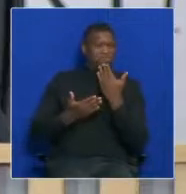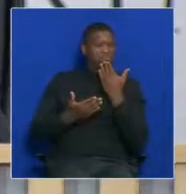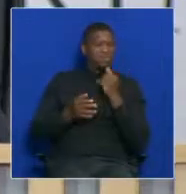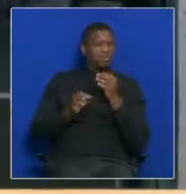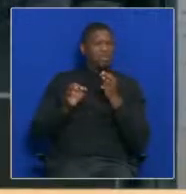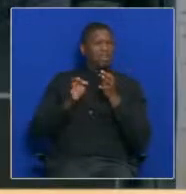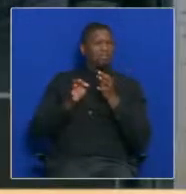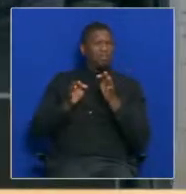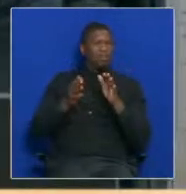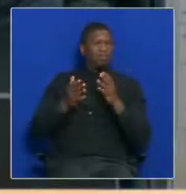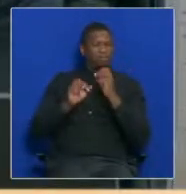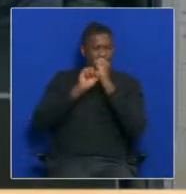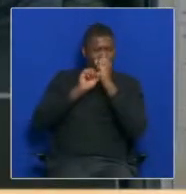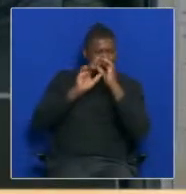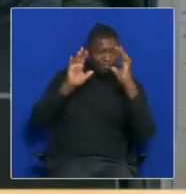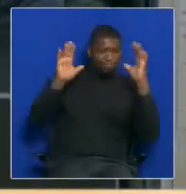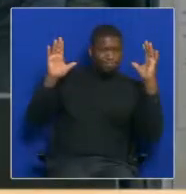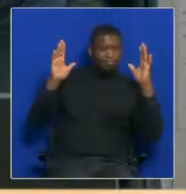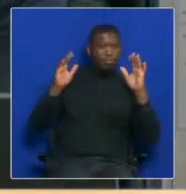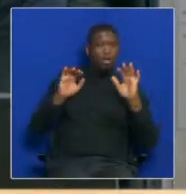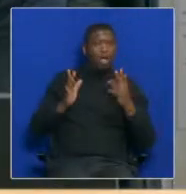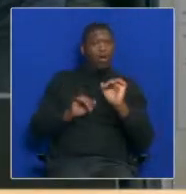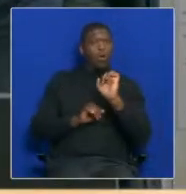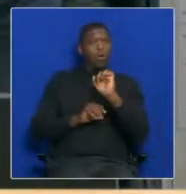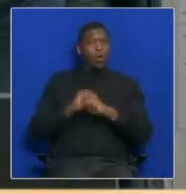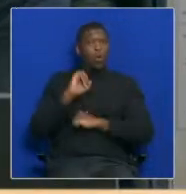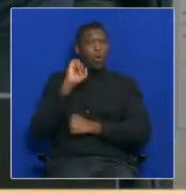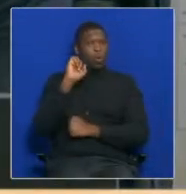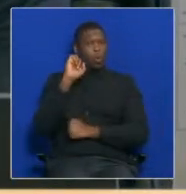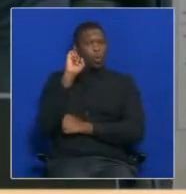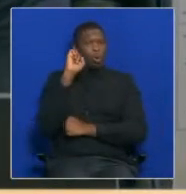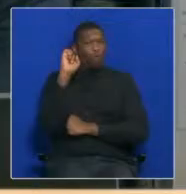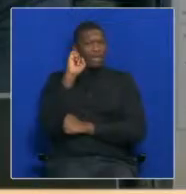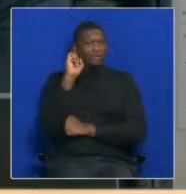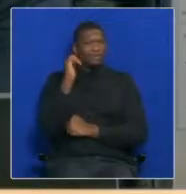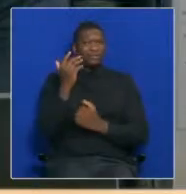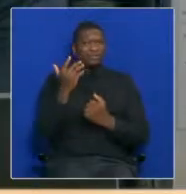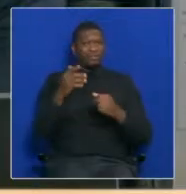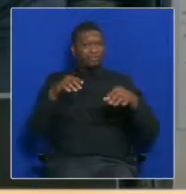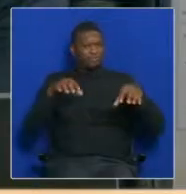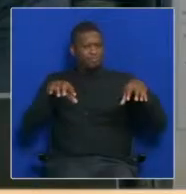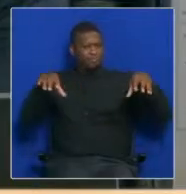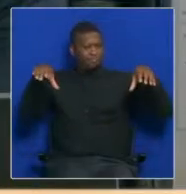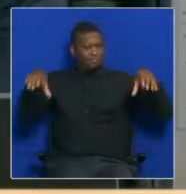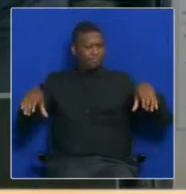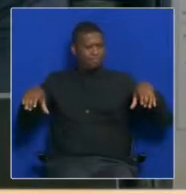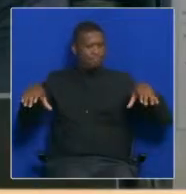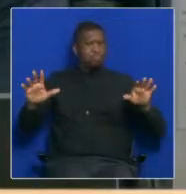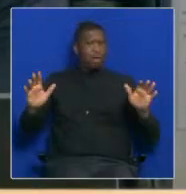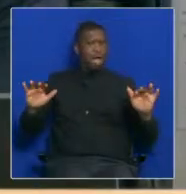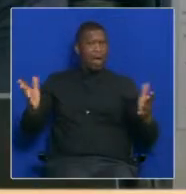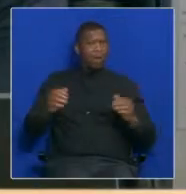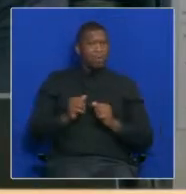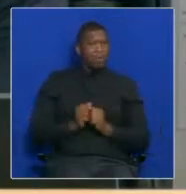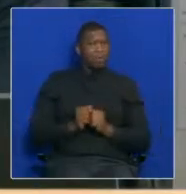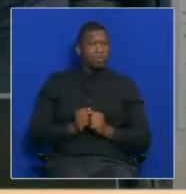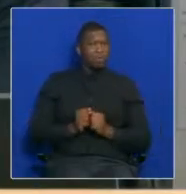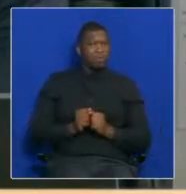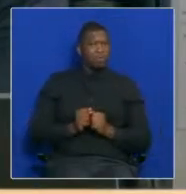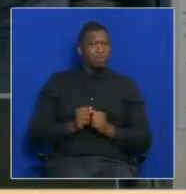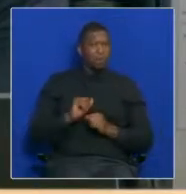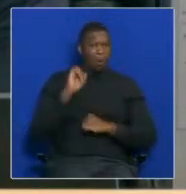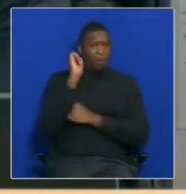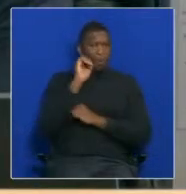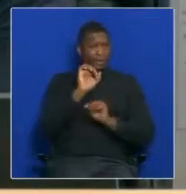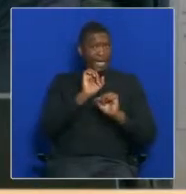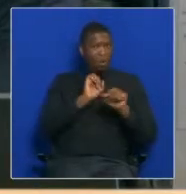your offices, hers and yours, are positioned or located within your building? Are